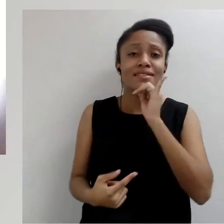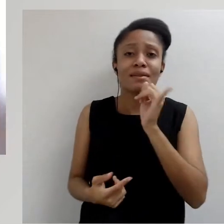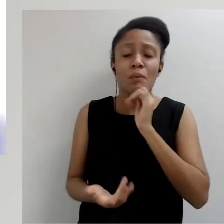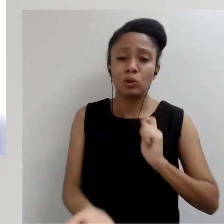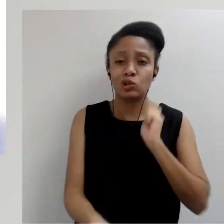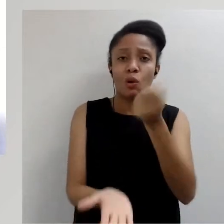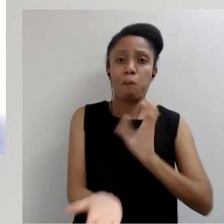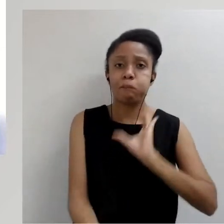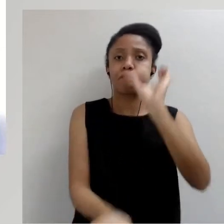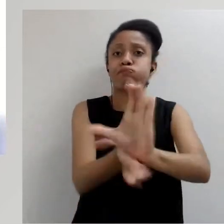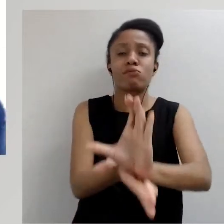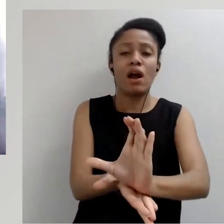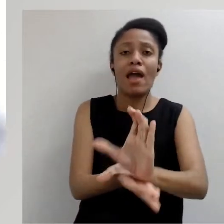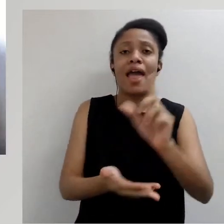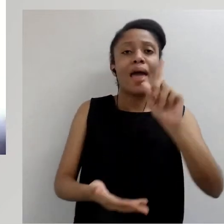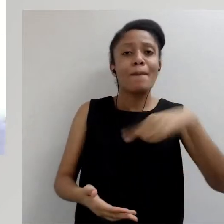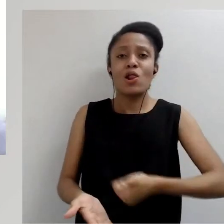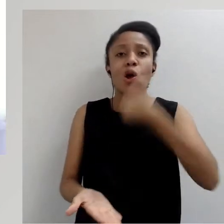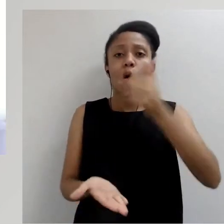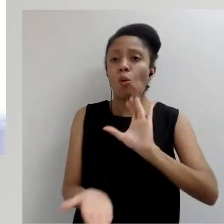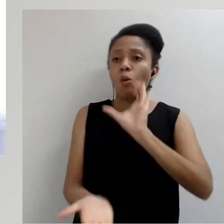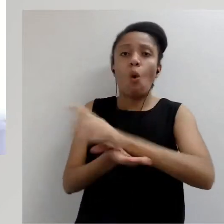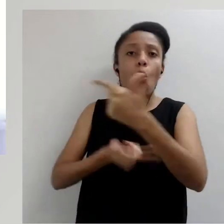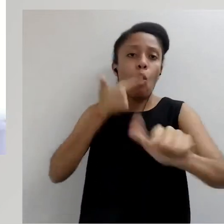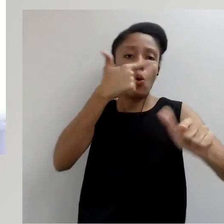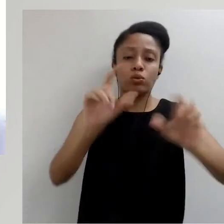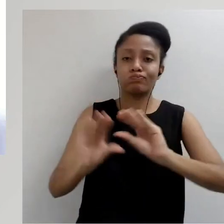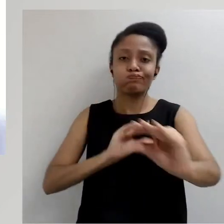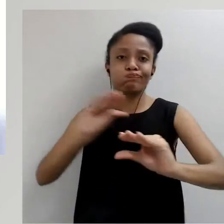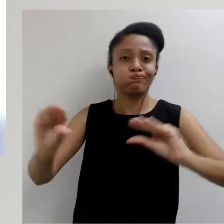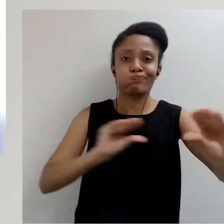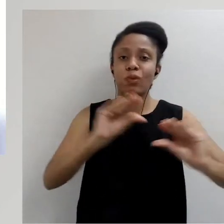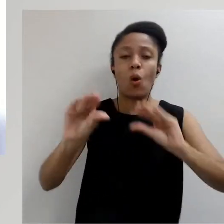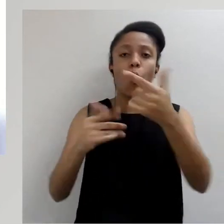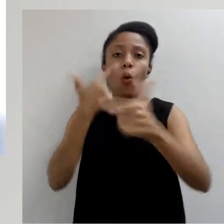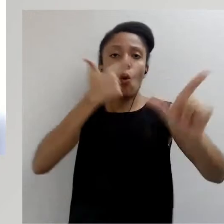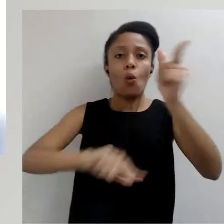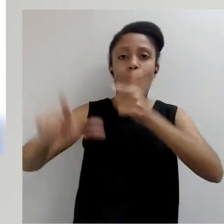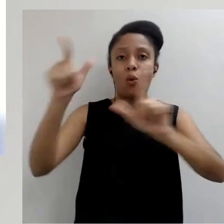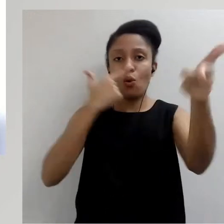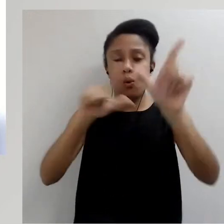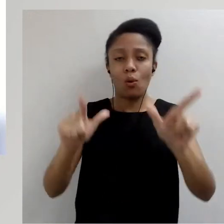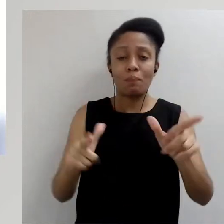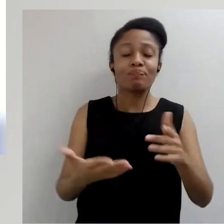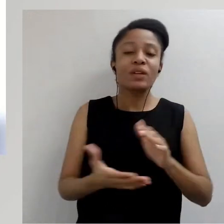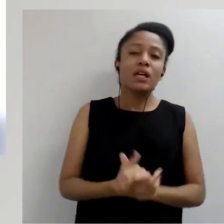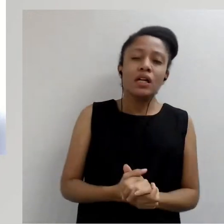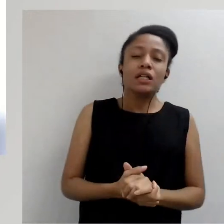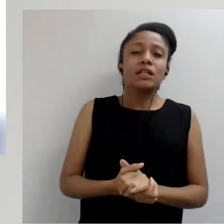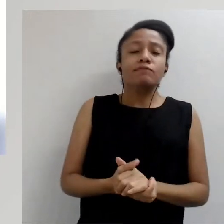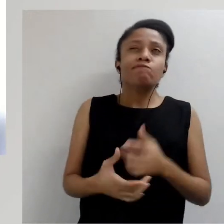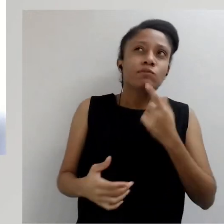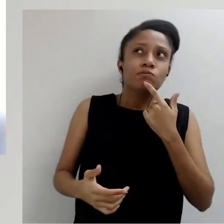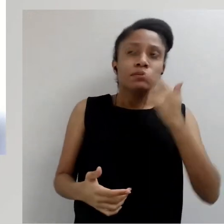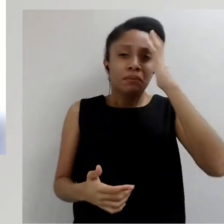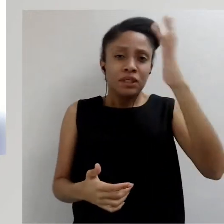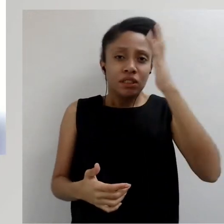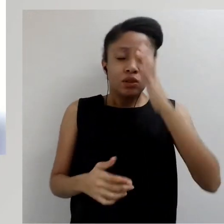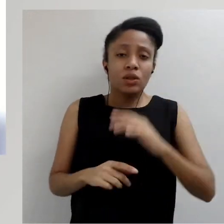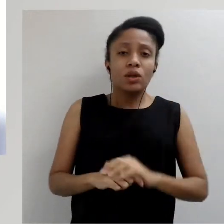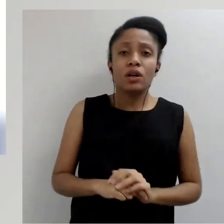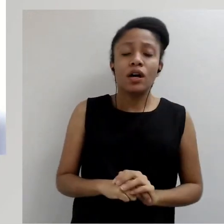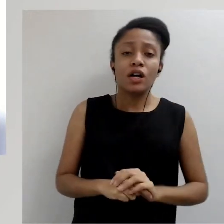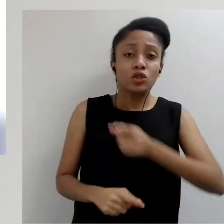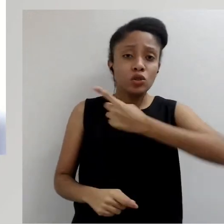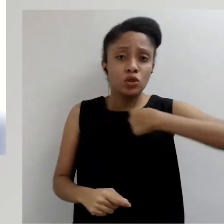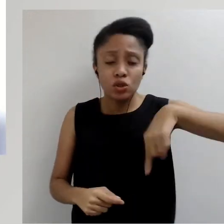to invest in the printing industry. It would be better to invest in other things. But anyways,